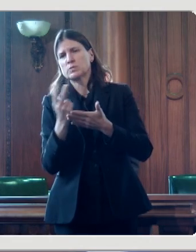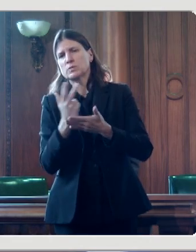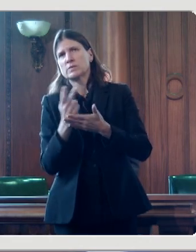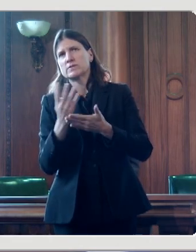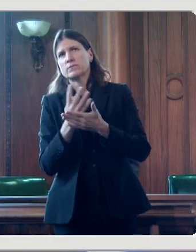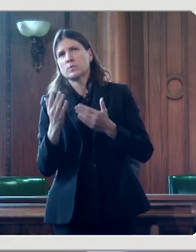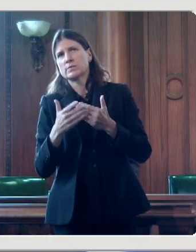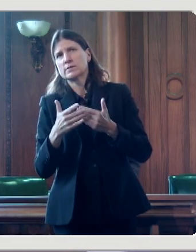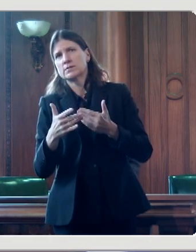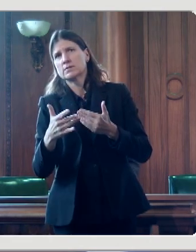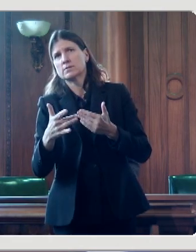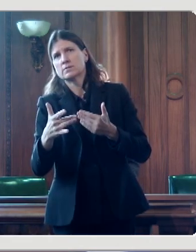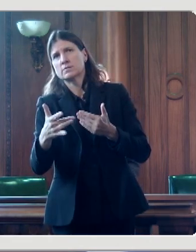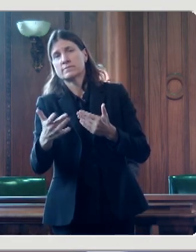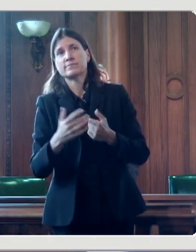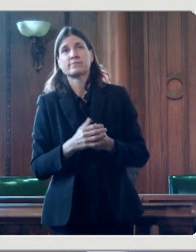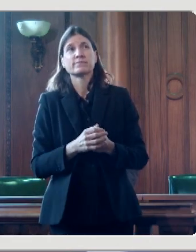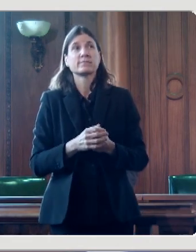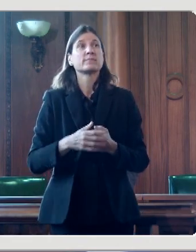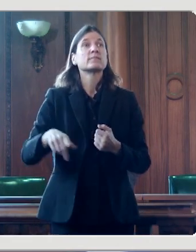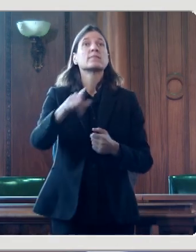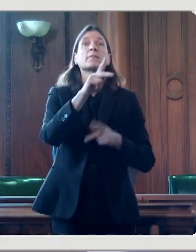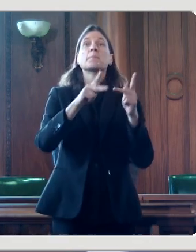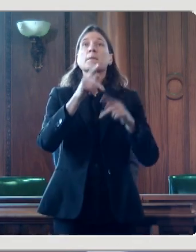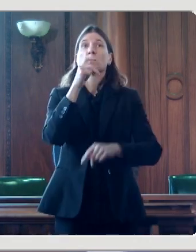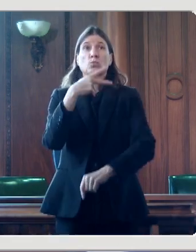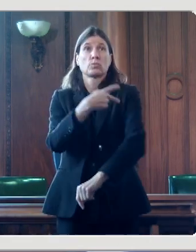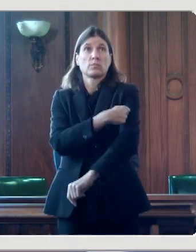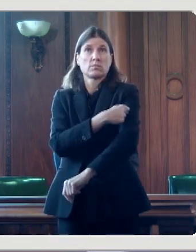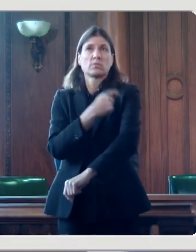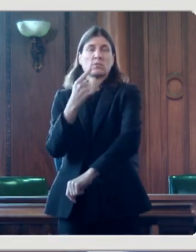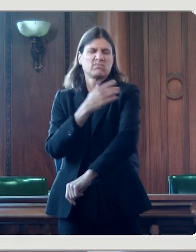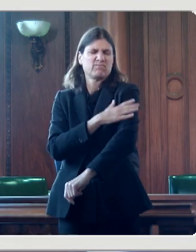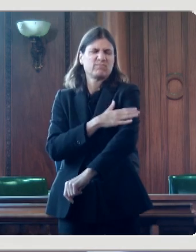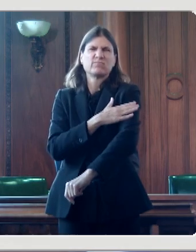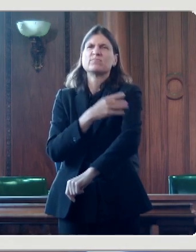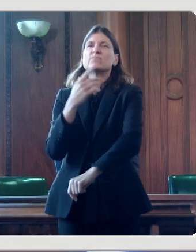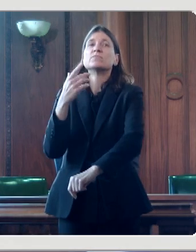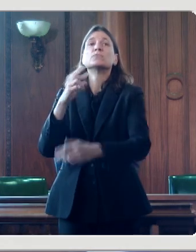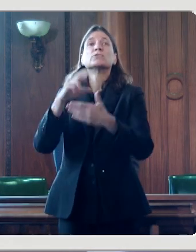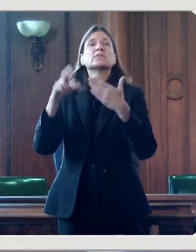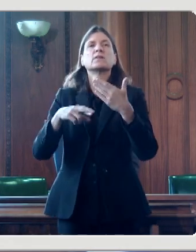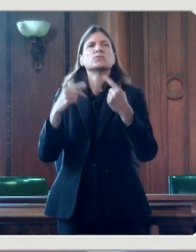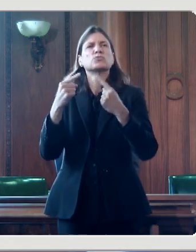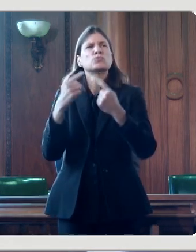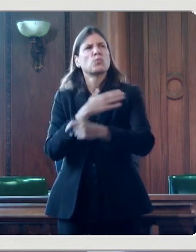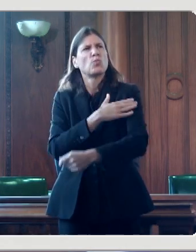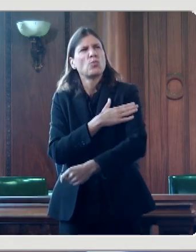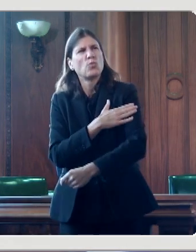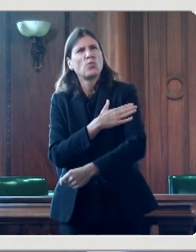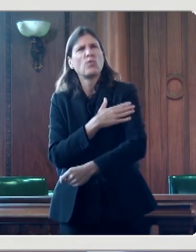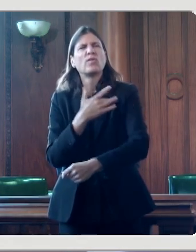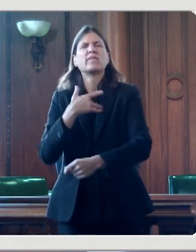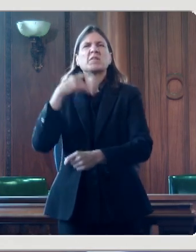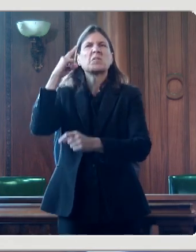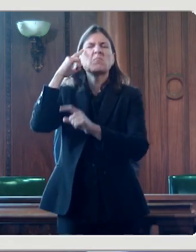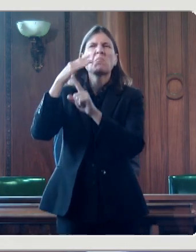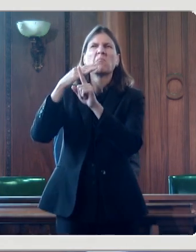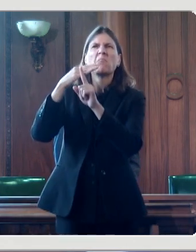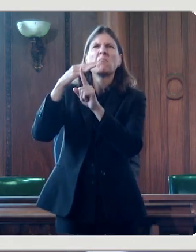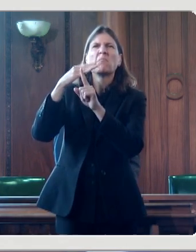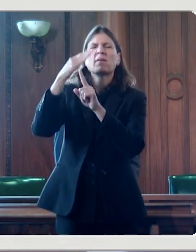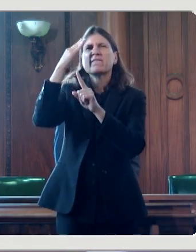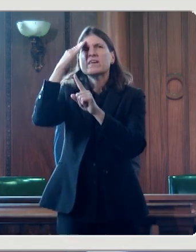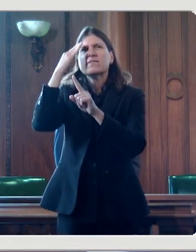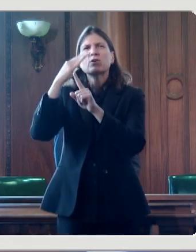flu-type symptoms that have led to a COVID test. About 120 people were sick enough among the